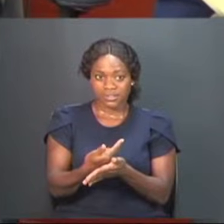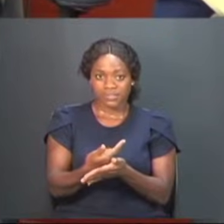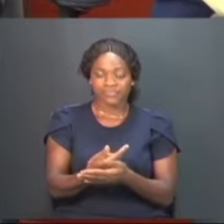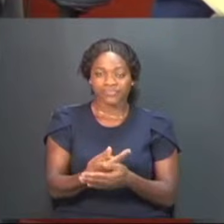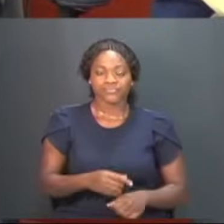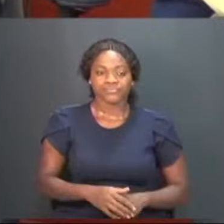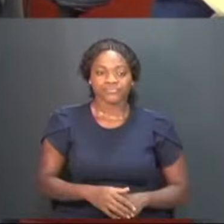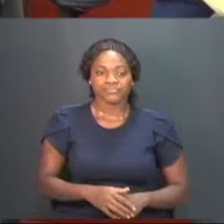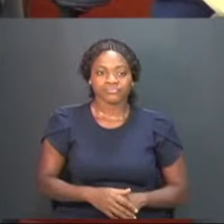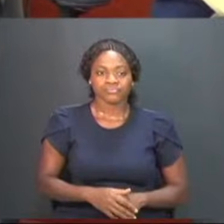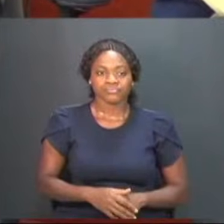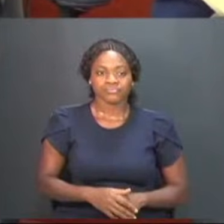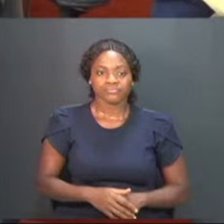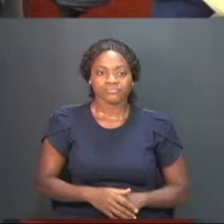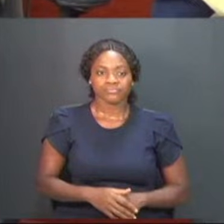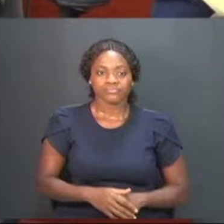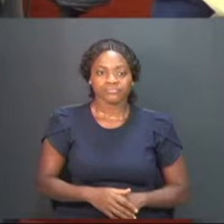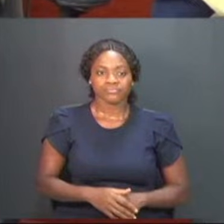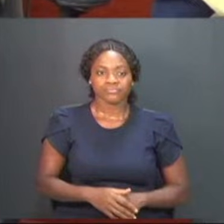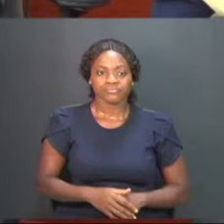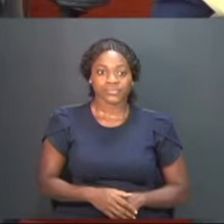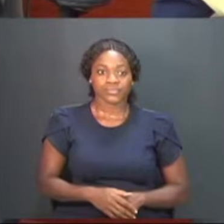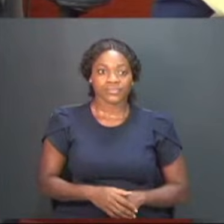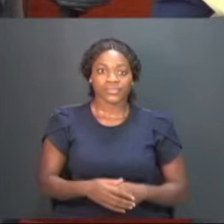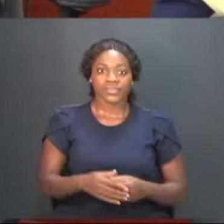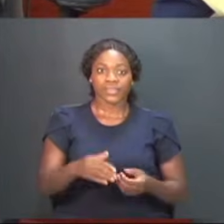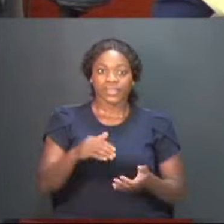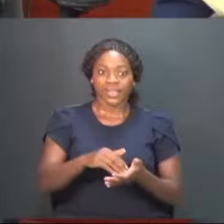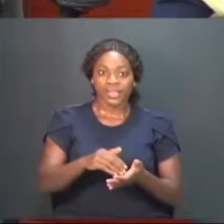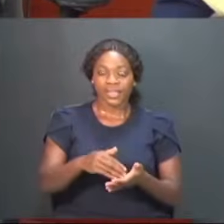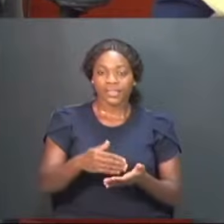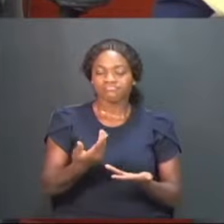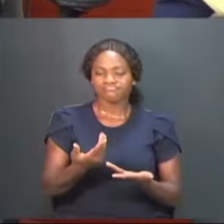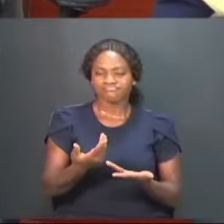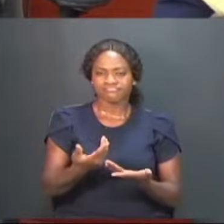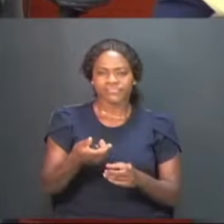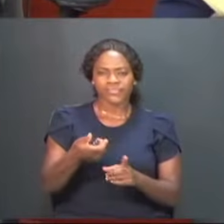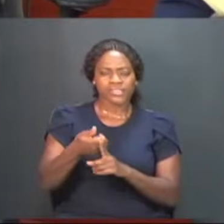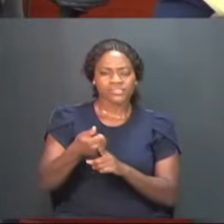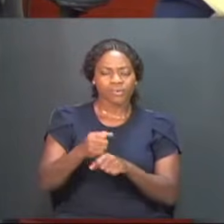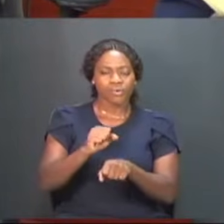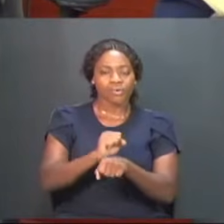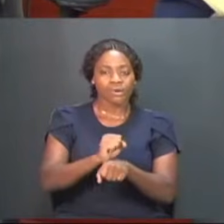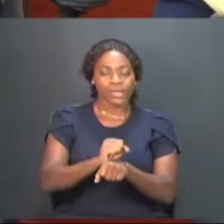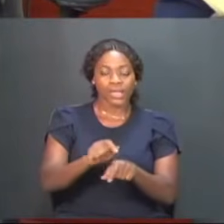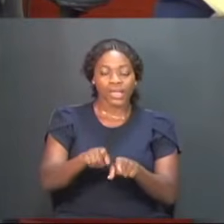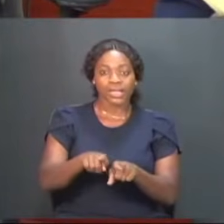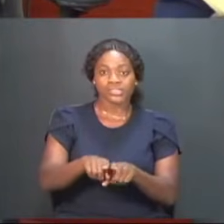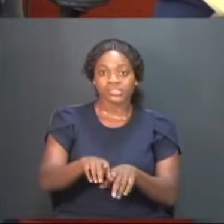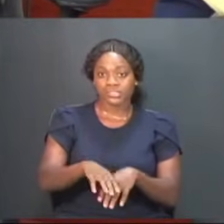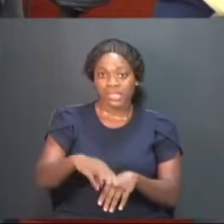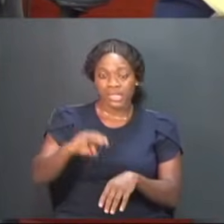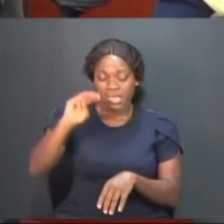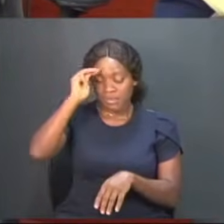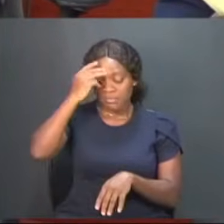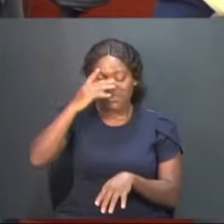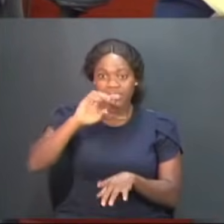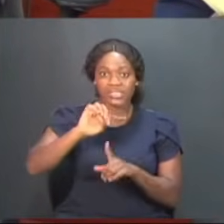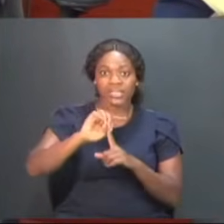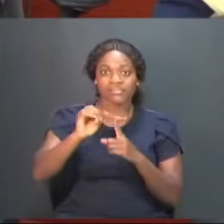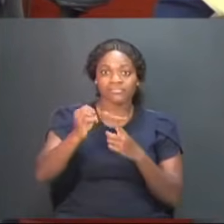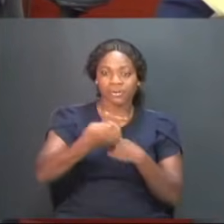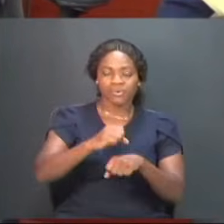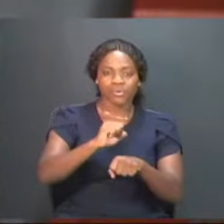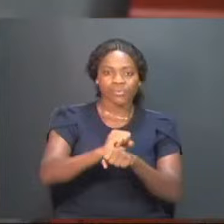Minister for Environment. There is a major environmental conference in Nairobi, Kenya, to